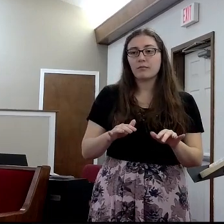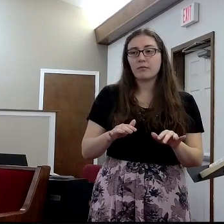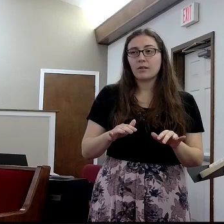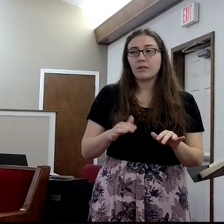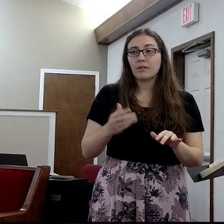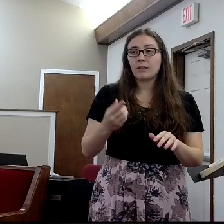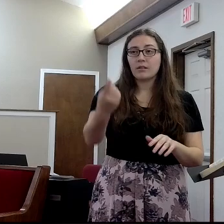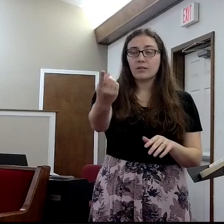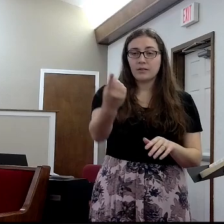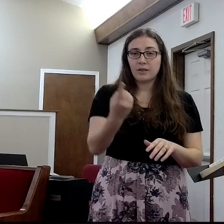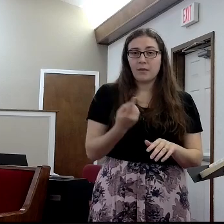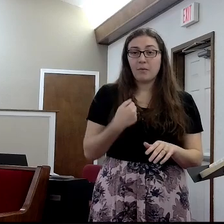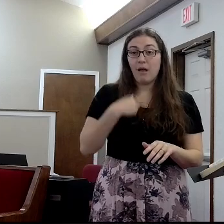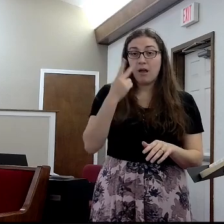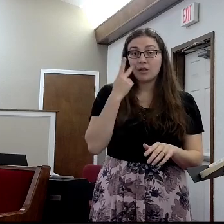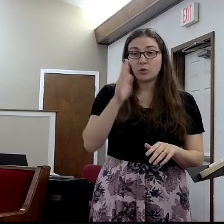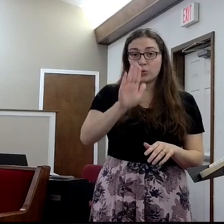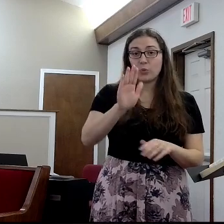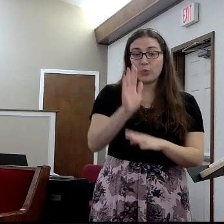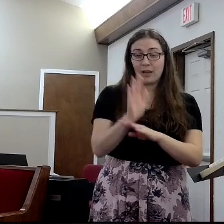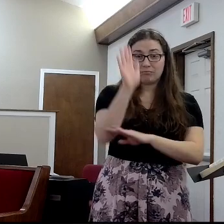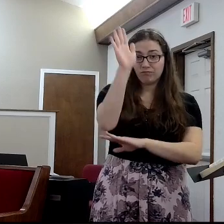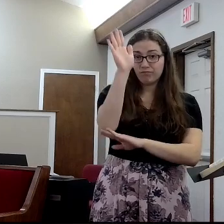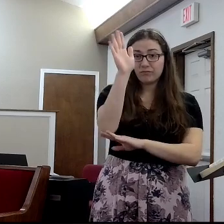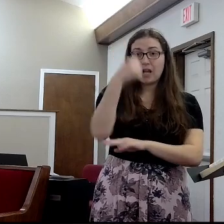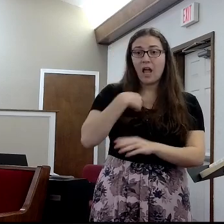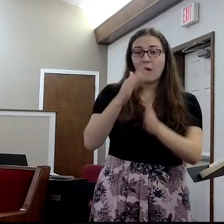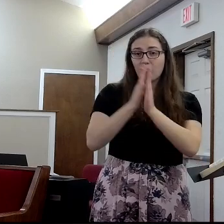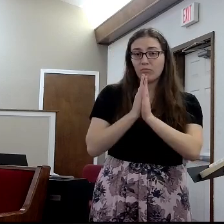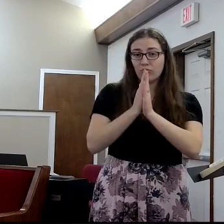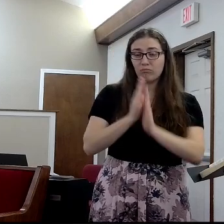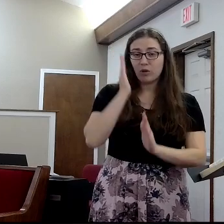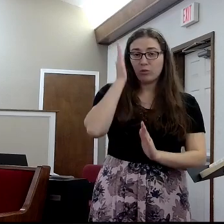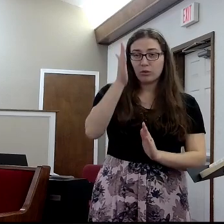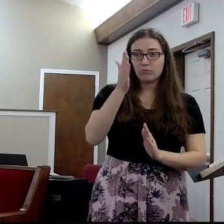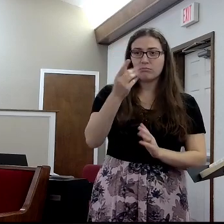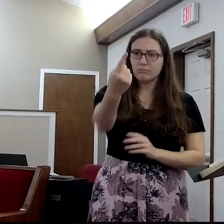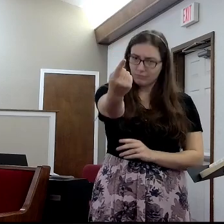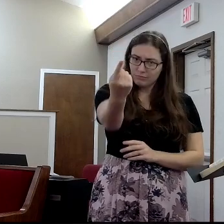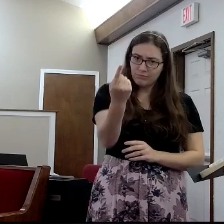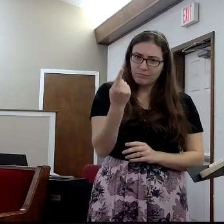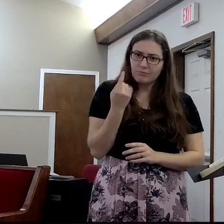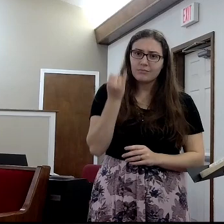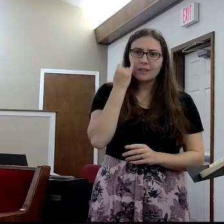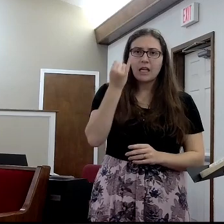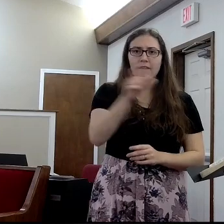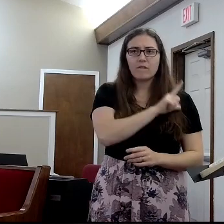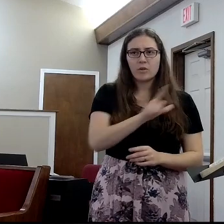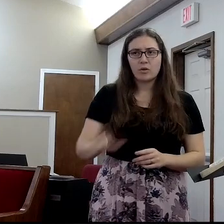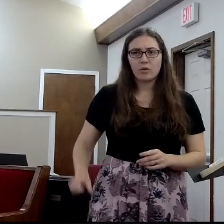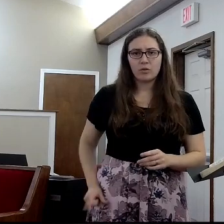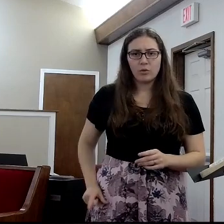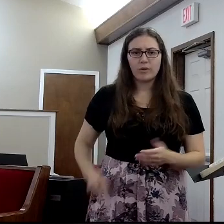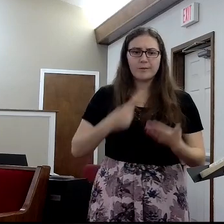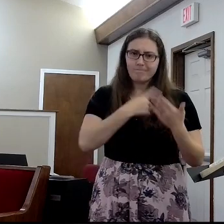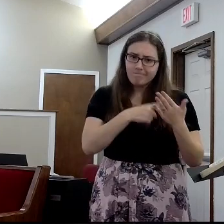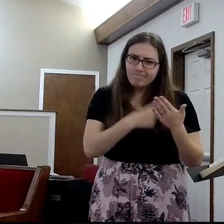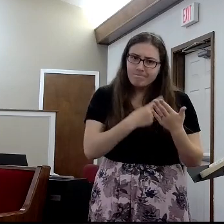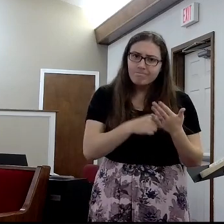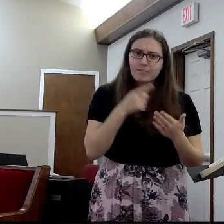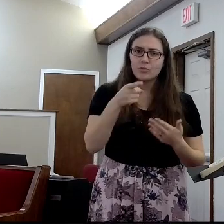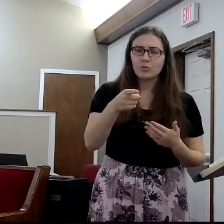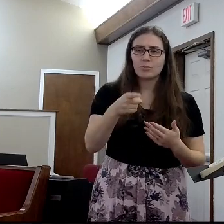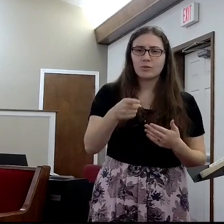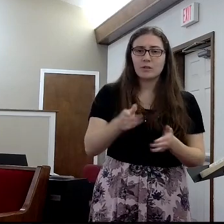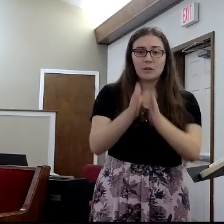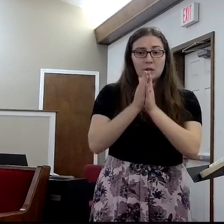As the pianist begins to play, the altar's open. I saw your hands. I'm going to pray for you. I ask that you just come if the Lord's dealt